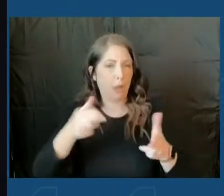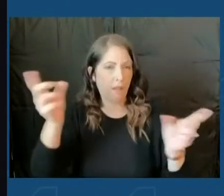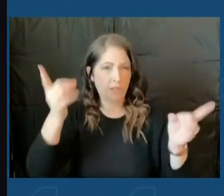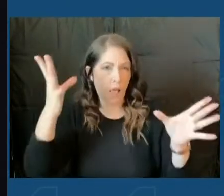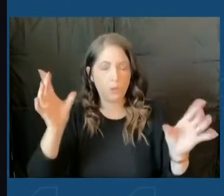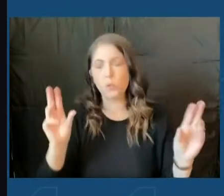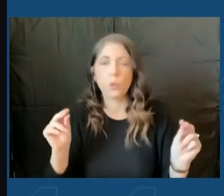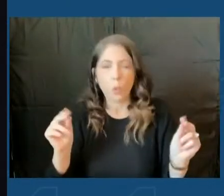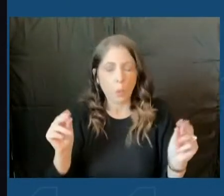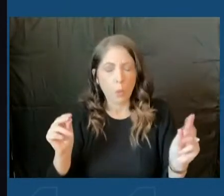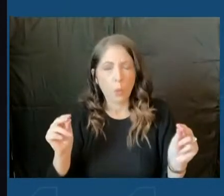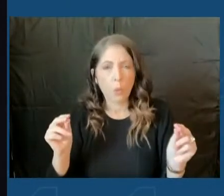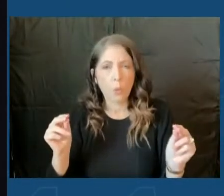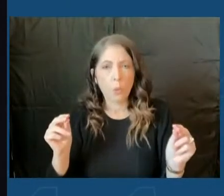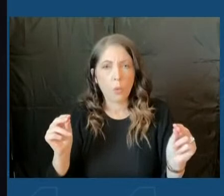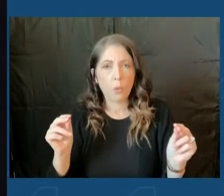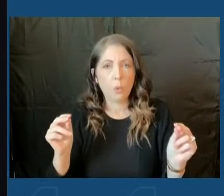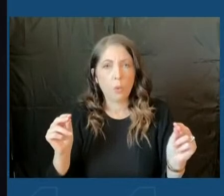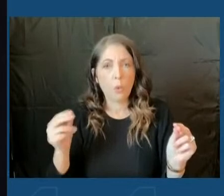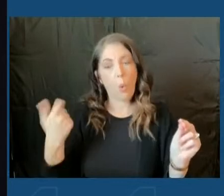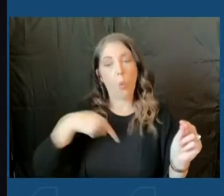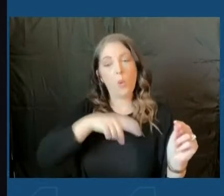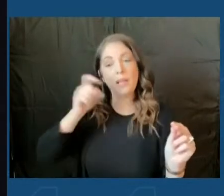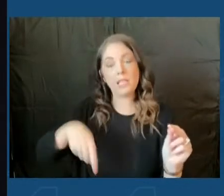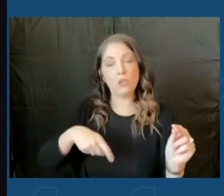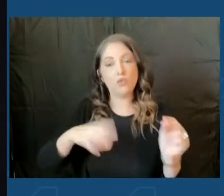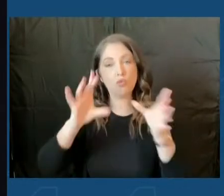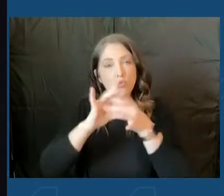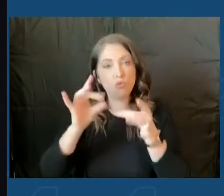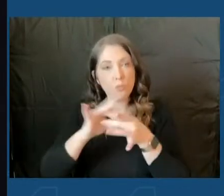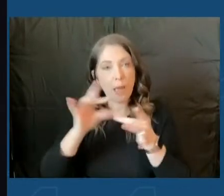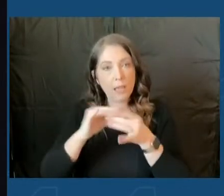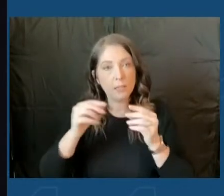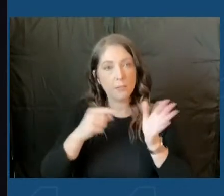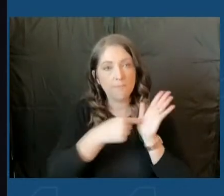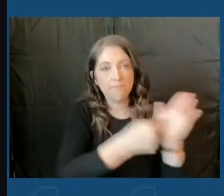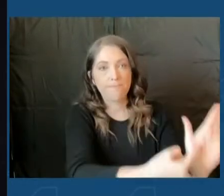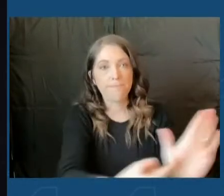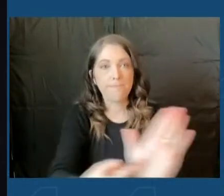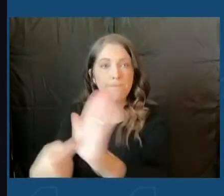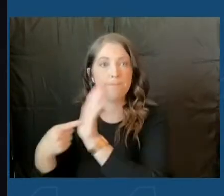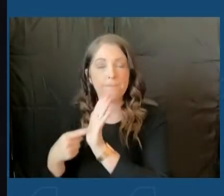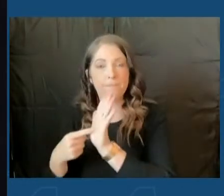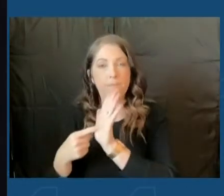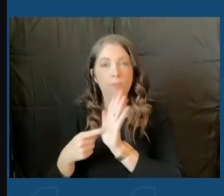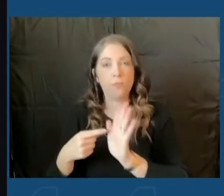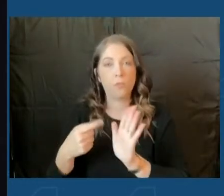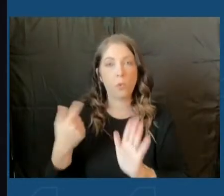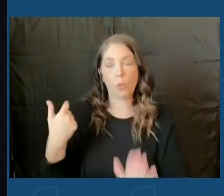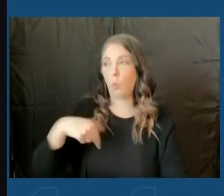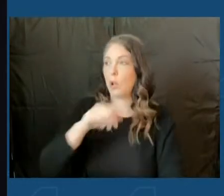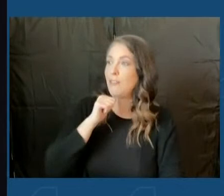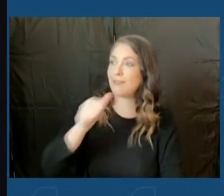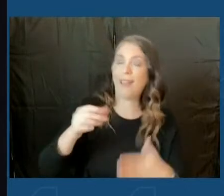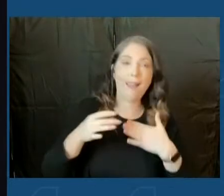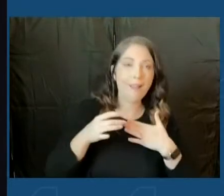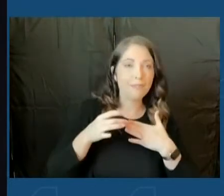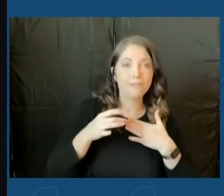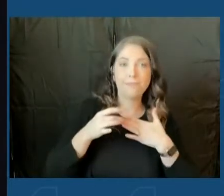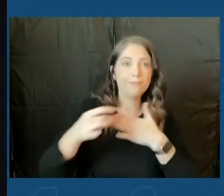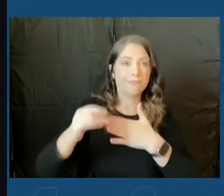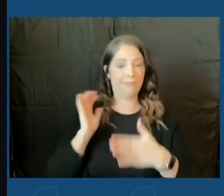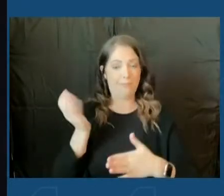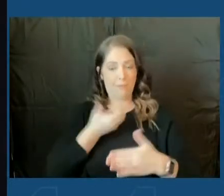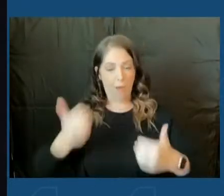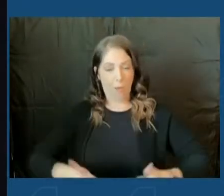have to send a message that this is not how we will lead our life. This is not the